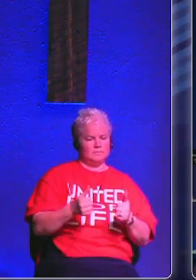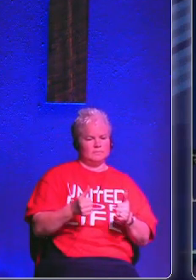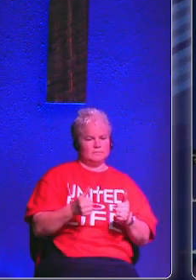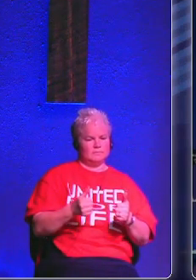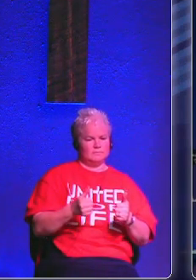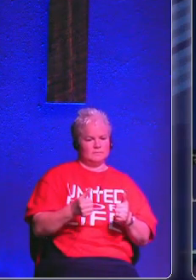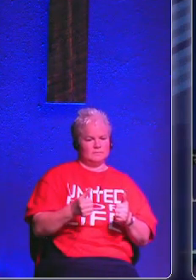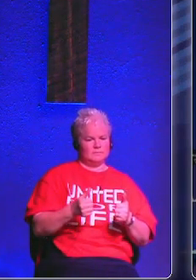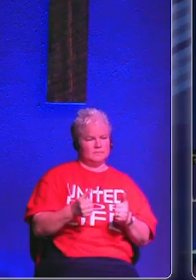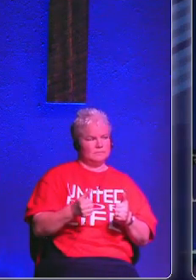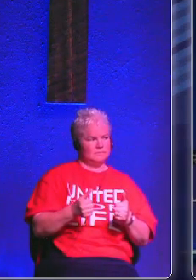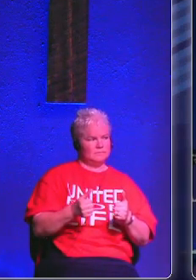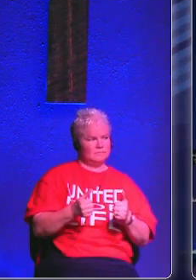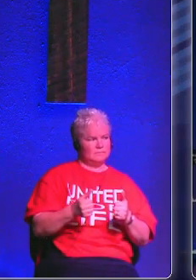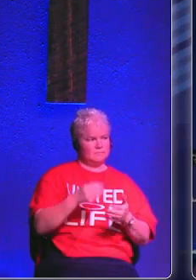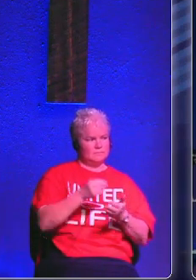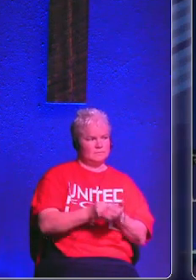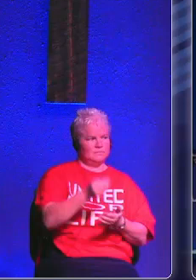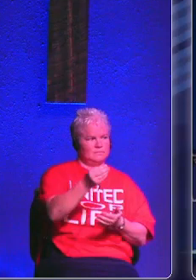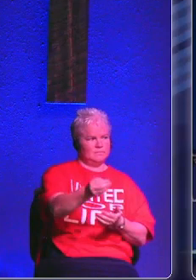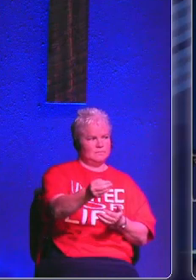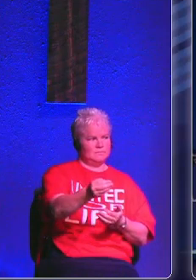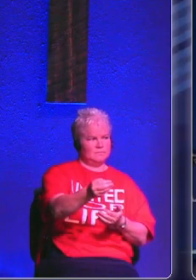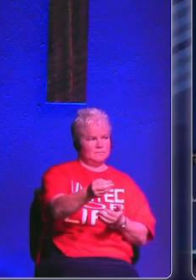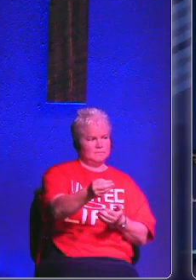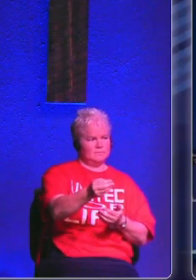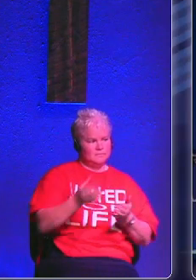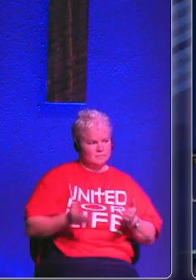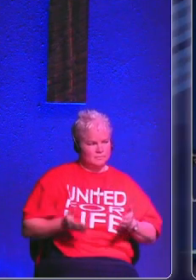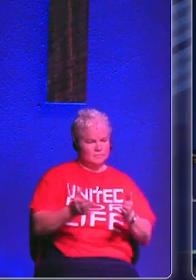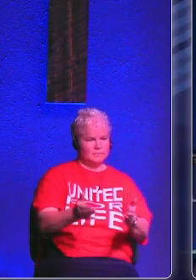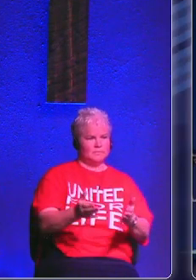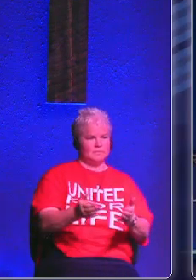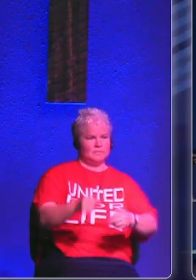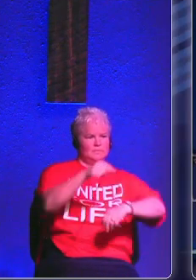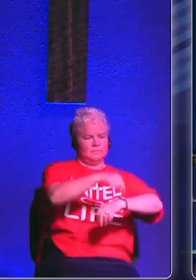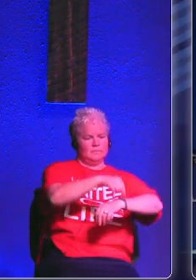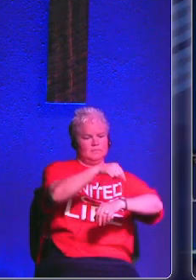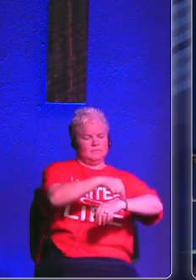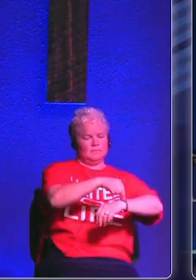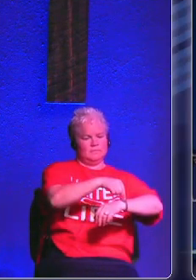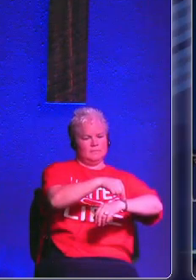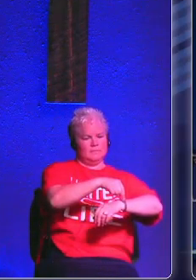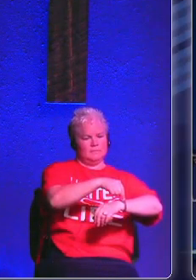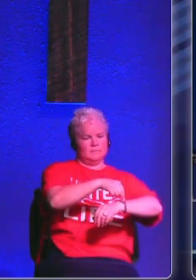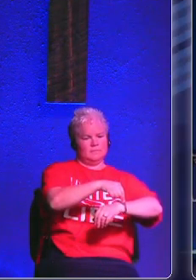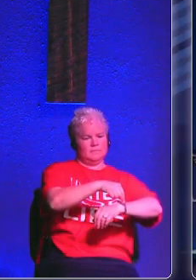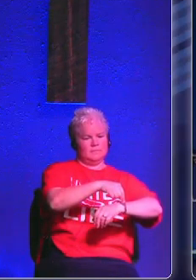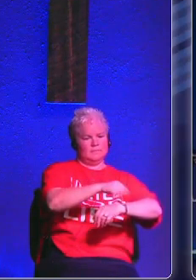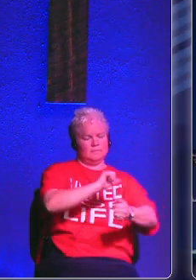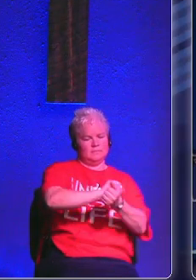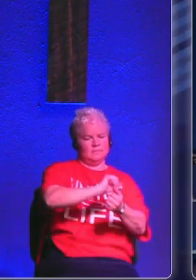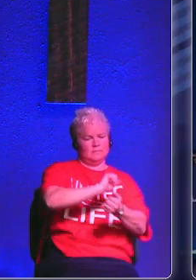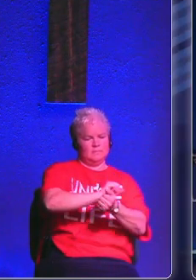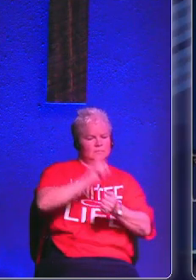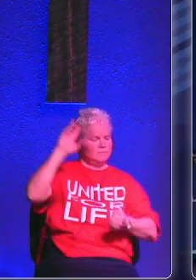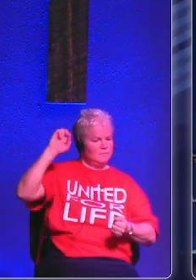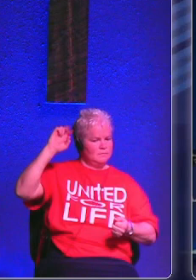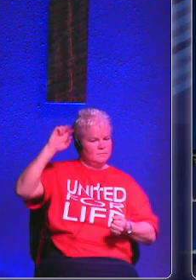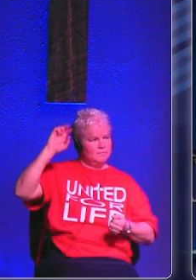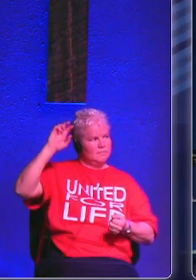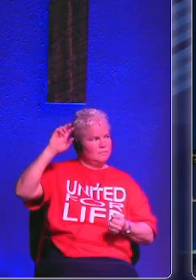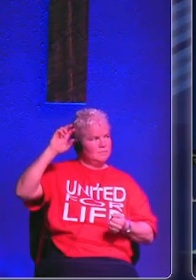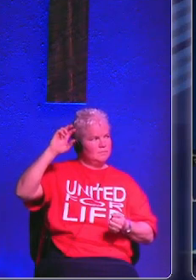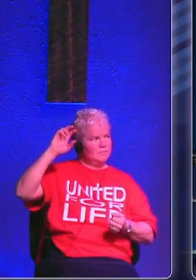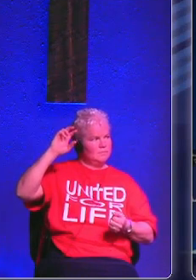Lord God, we really like to give in our finances, but we also like to give in our time and our effort and our understanding and